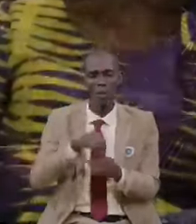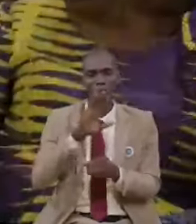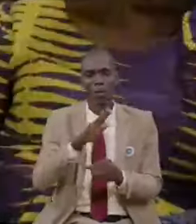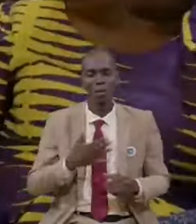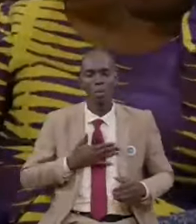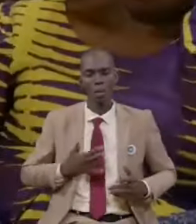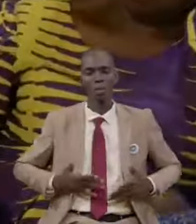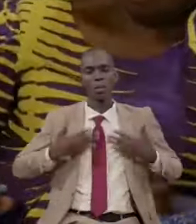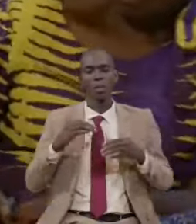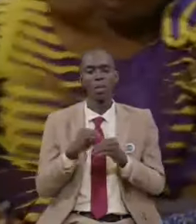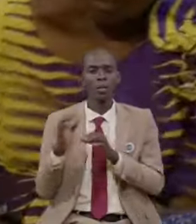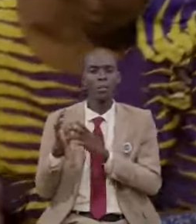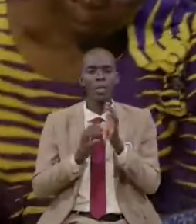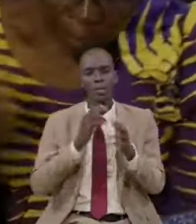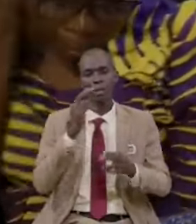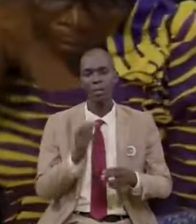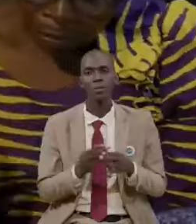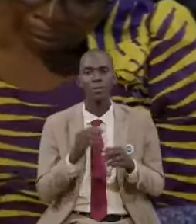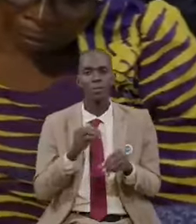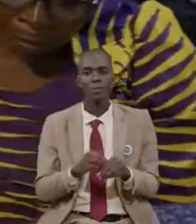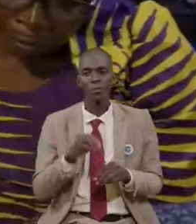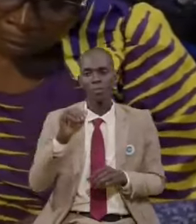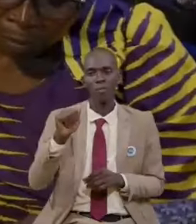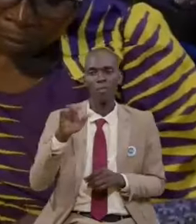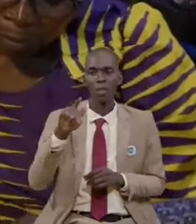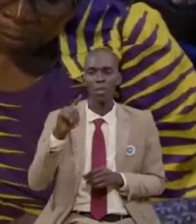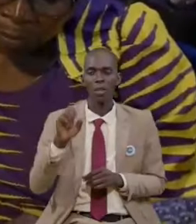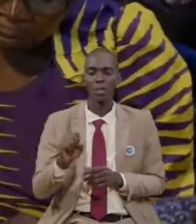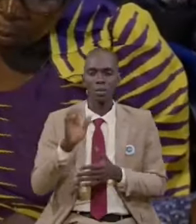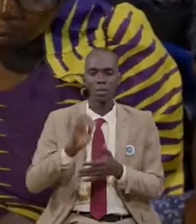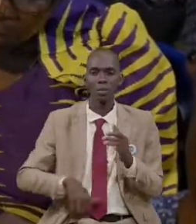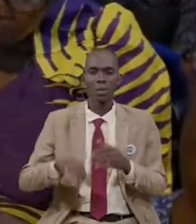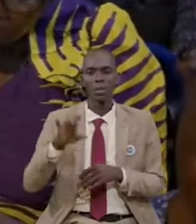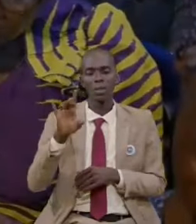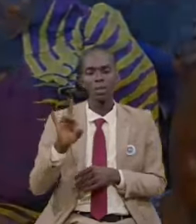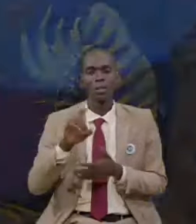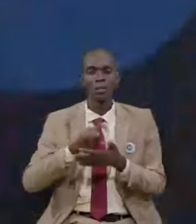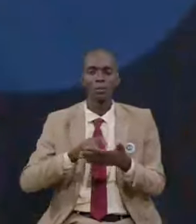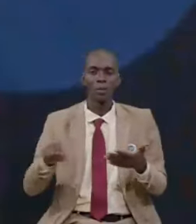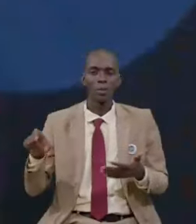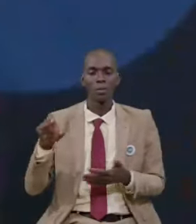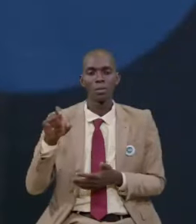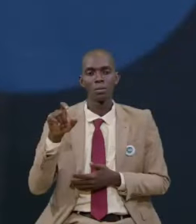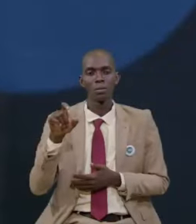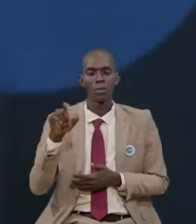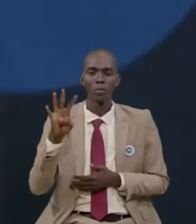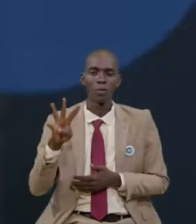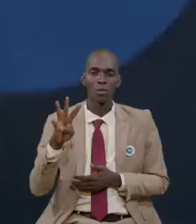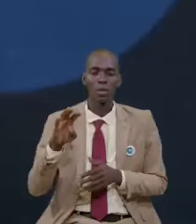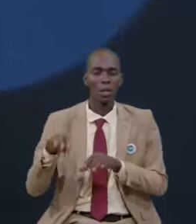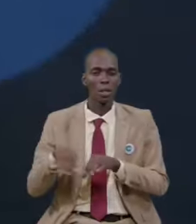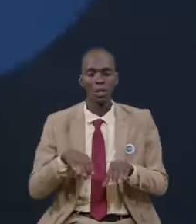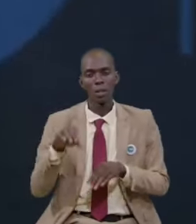of the Apostles chapter 8, I'm reading there from verse 4. Acts chapter 8,